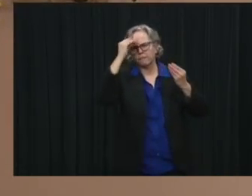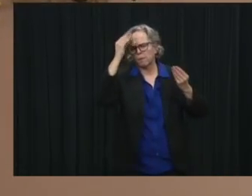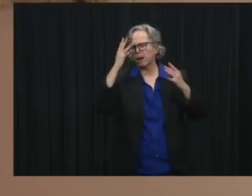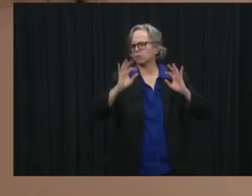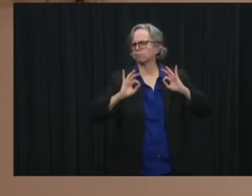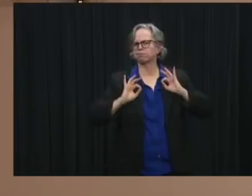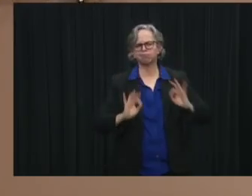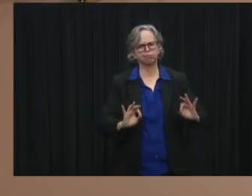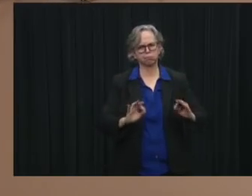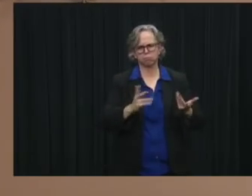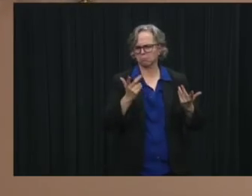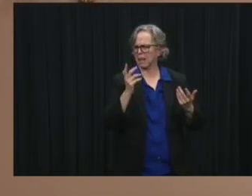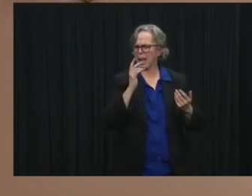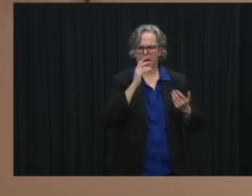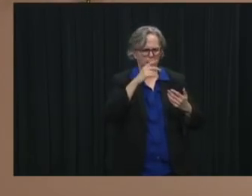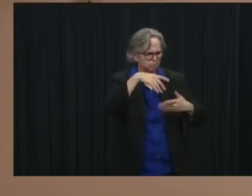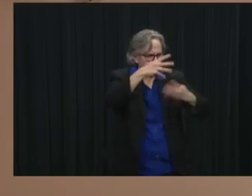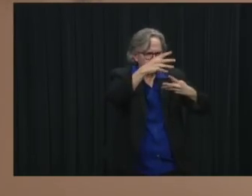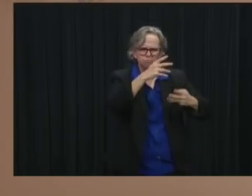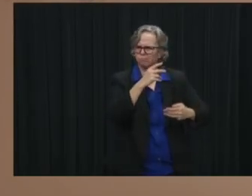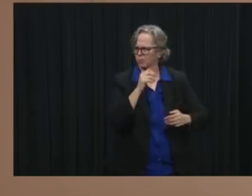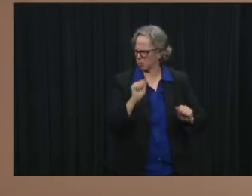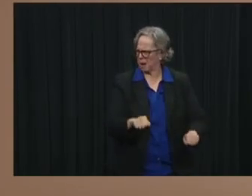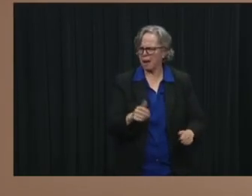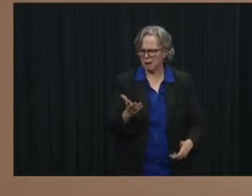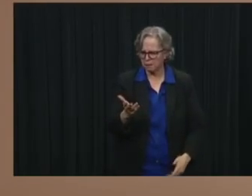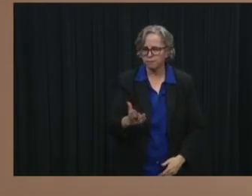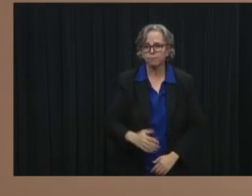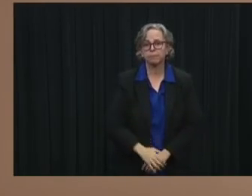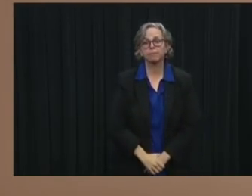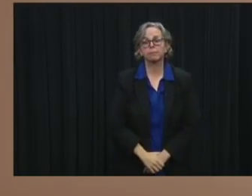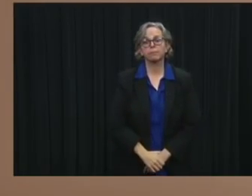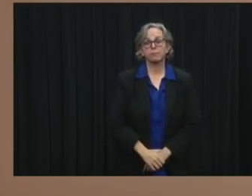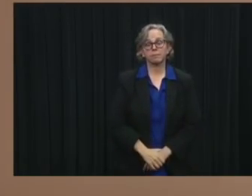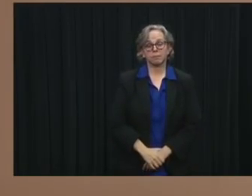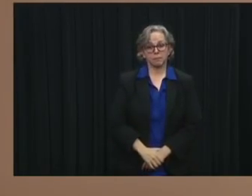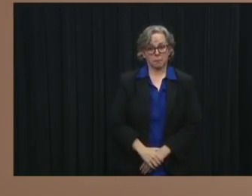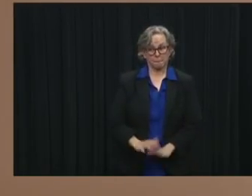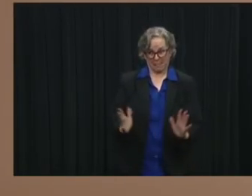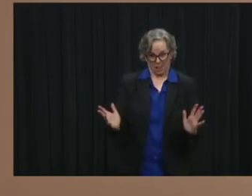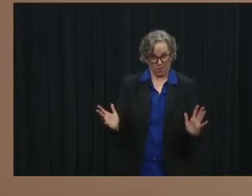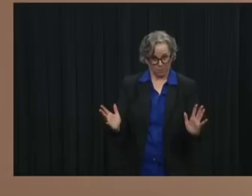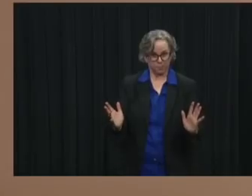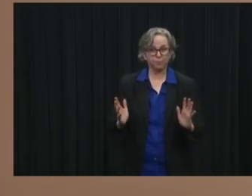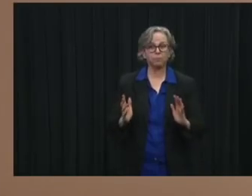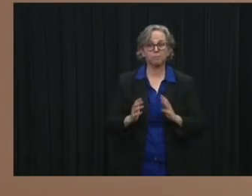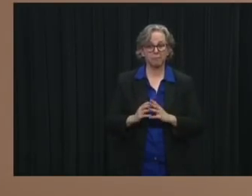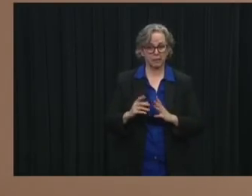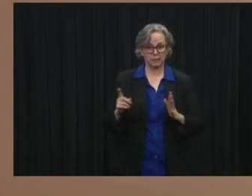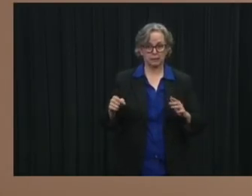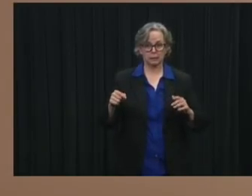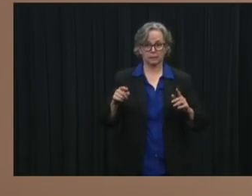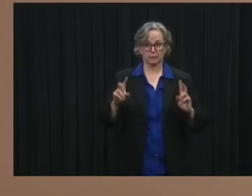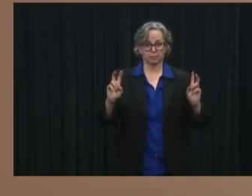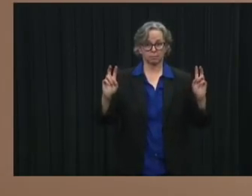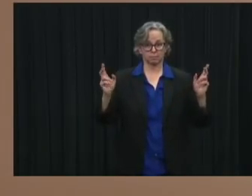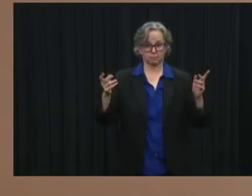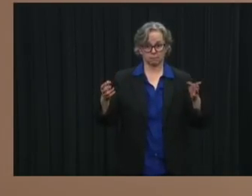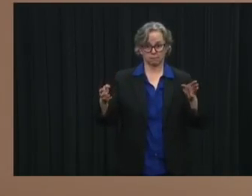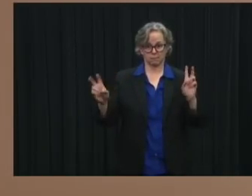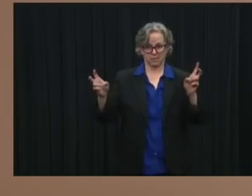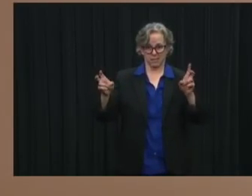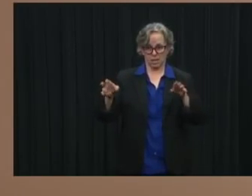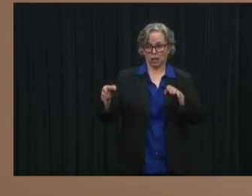First of all, you know, this is a shutdown, but I want you to think about it as an open up. This is a